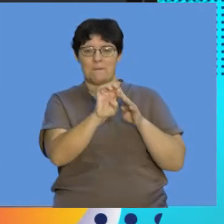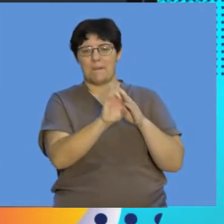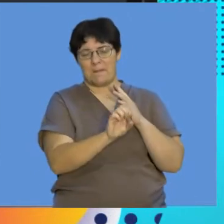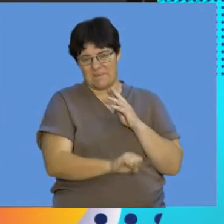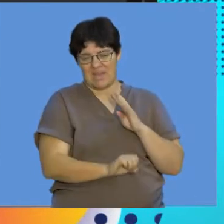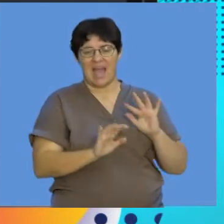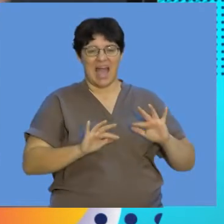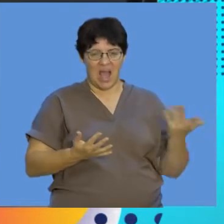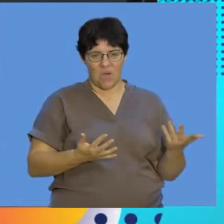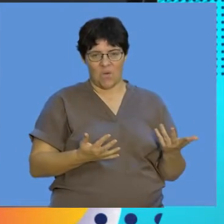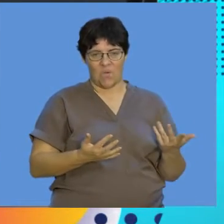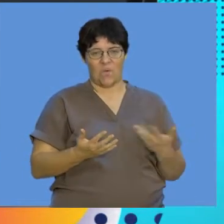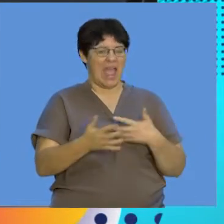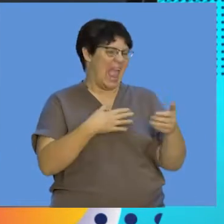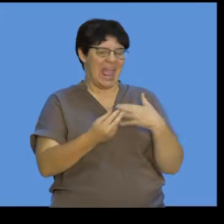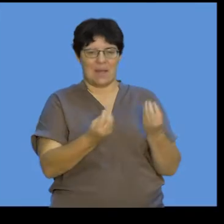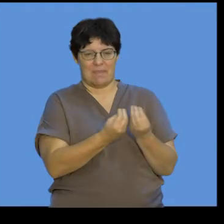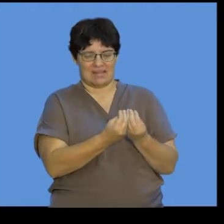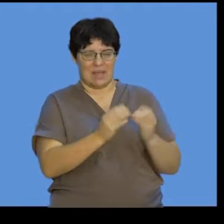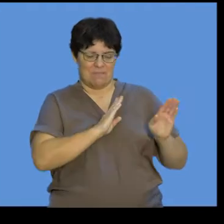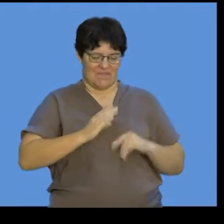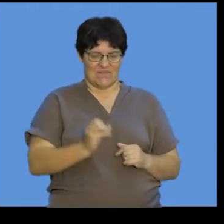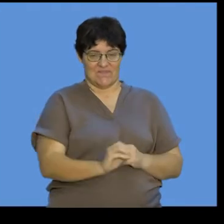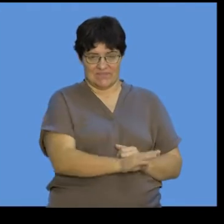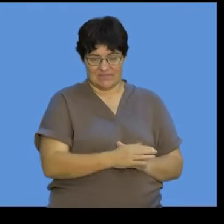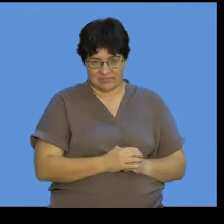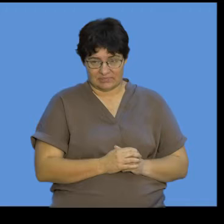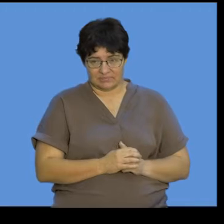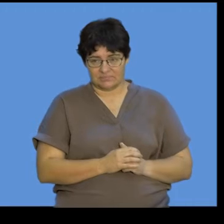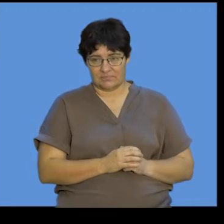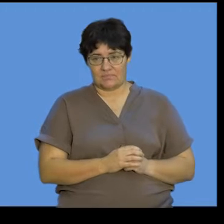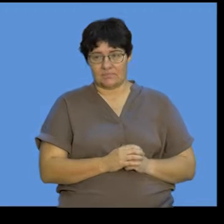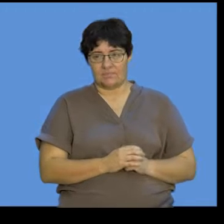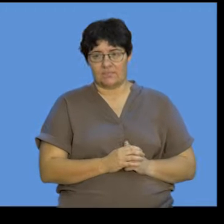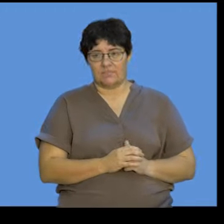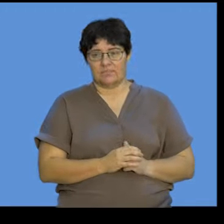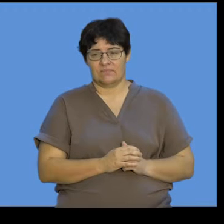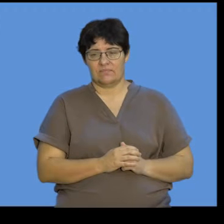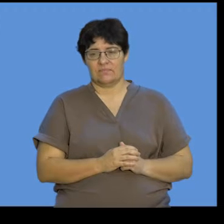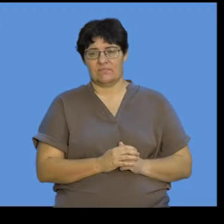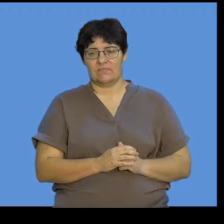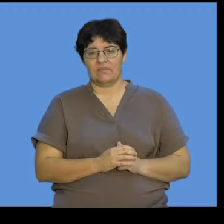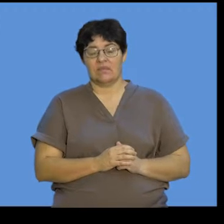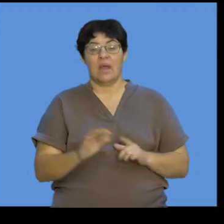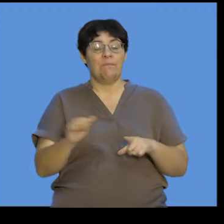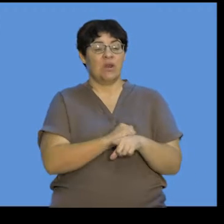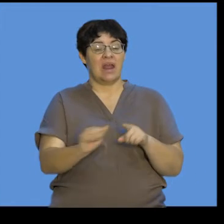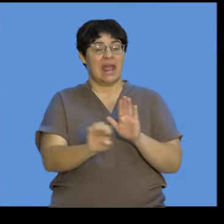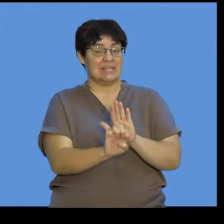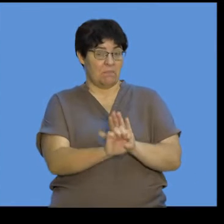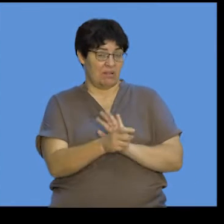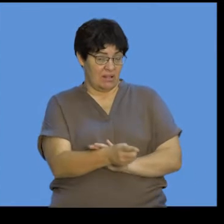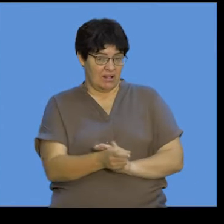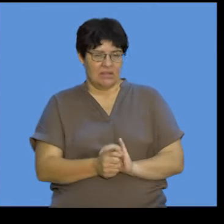of any form of matter that is, right? Okay. And then, so the practical examples of diffusion, we know